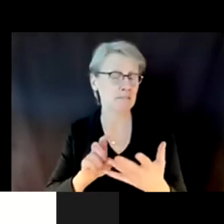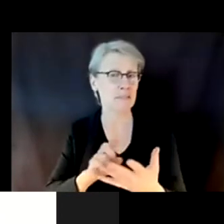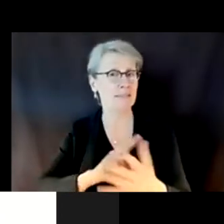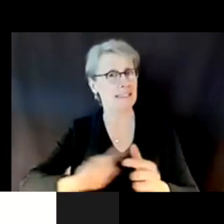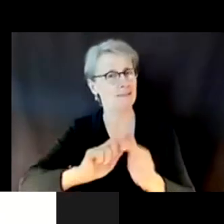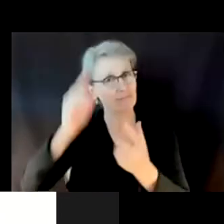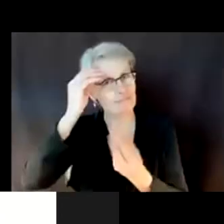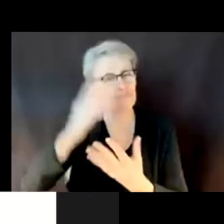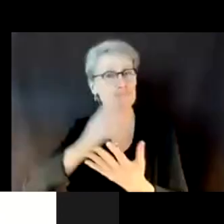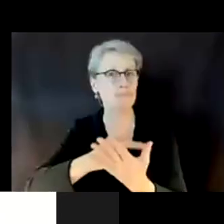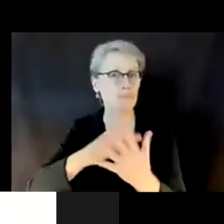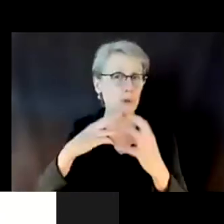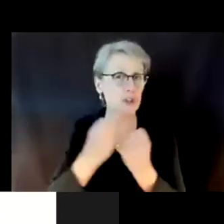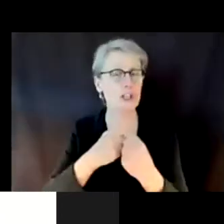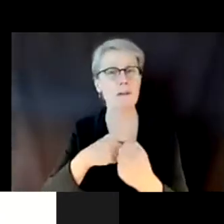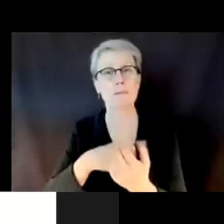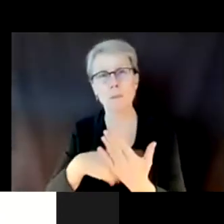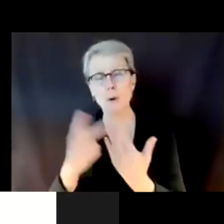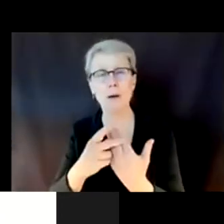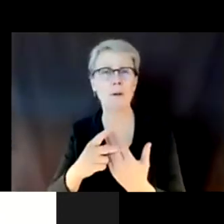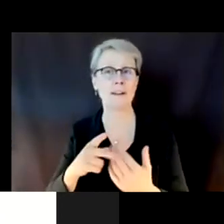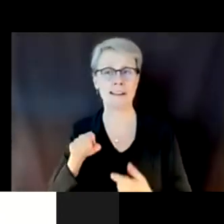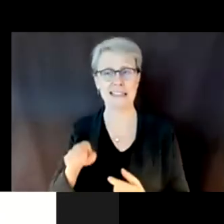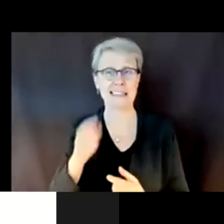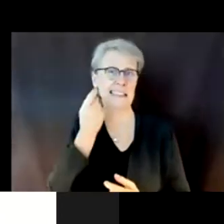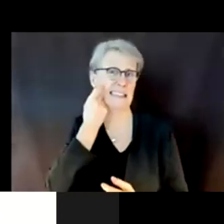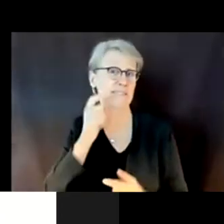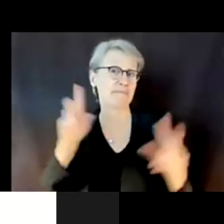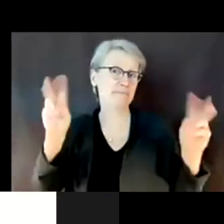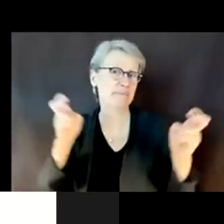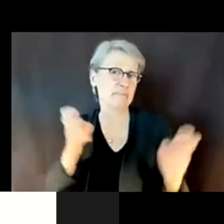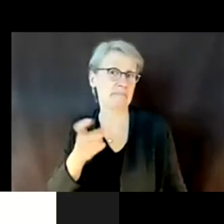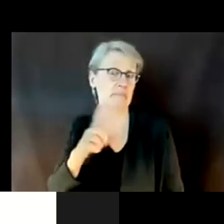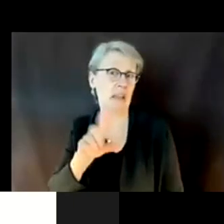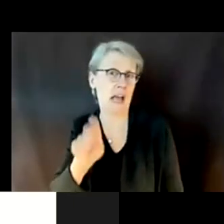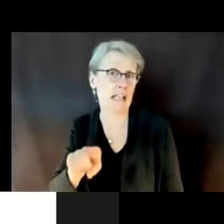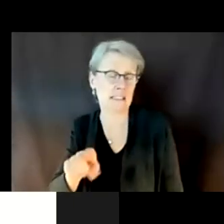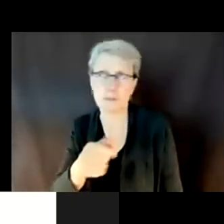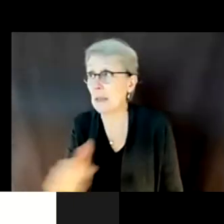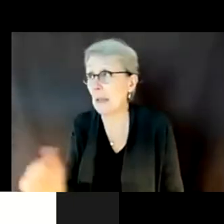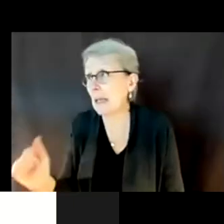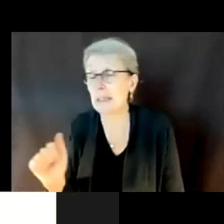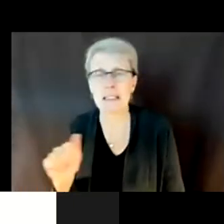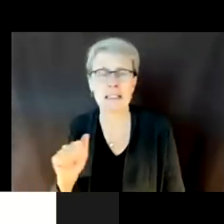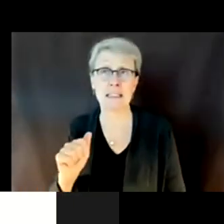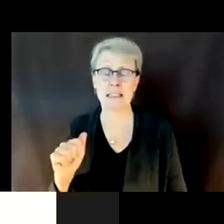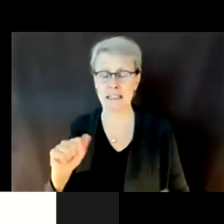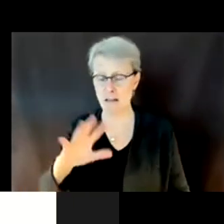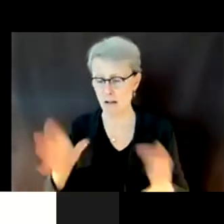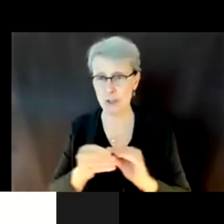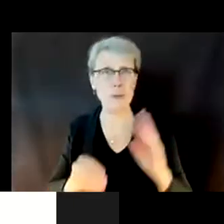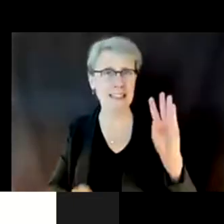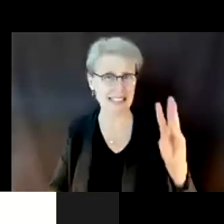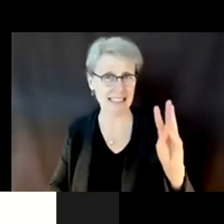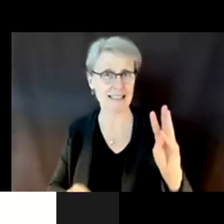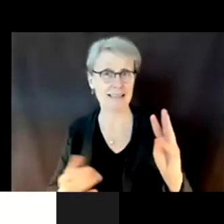Ladders program. And this is our latest invention, these Ask Me Anythings, which there are 6, and this is our 3rd of the 6. So you